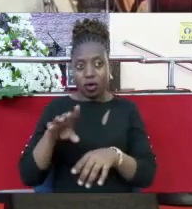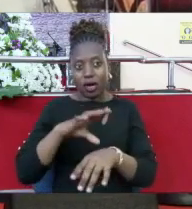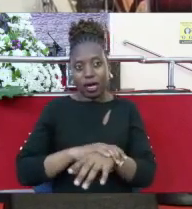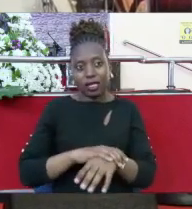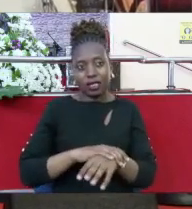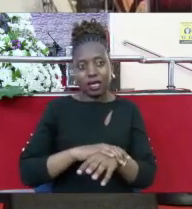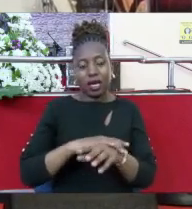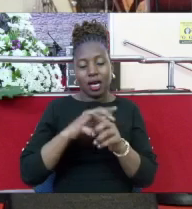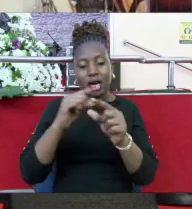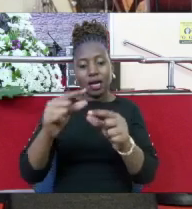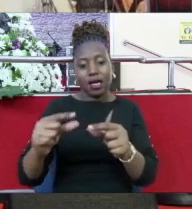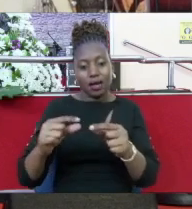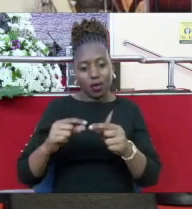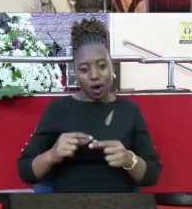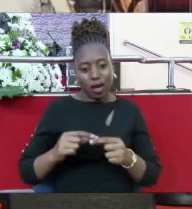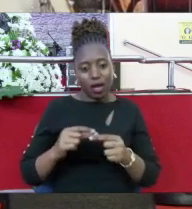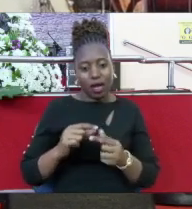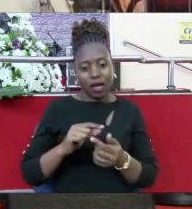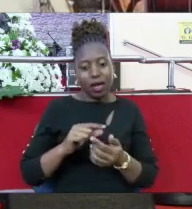done.